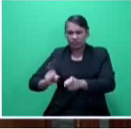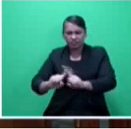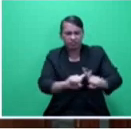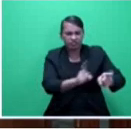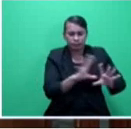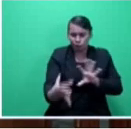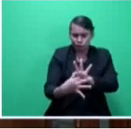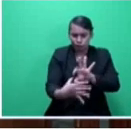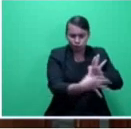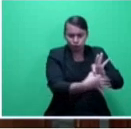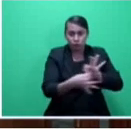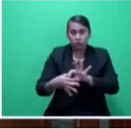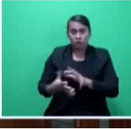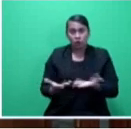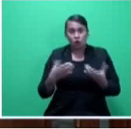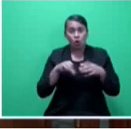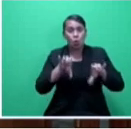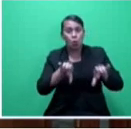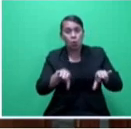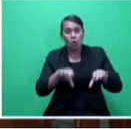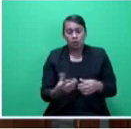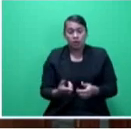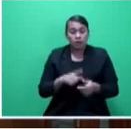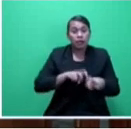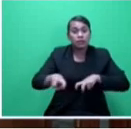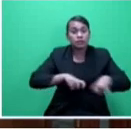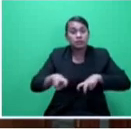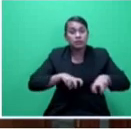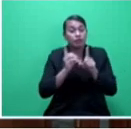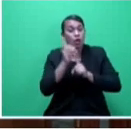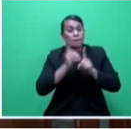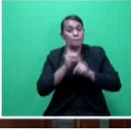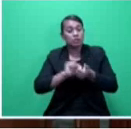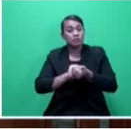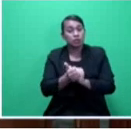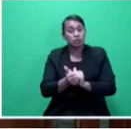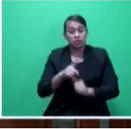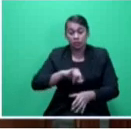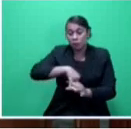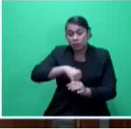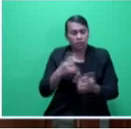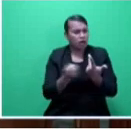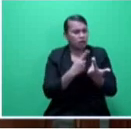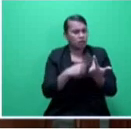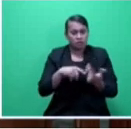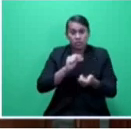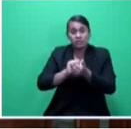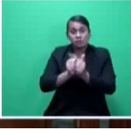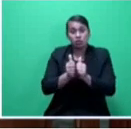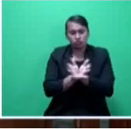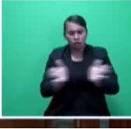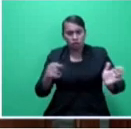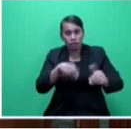athlete development, sports medicine, and sports administration. The agency managed to achieve its objectives in the year